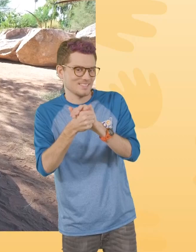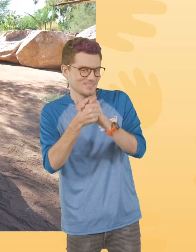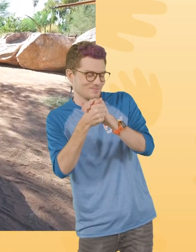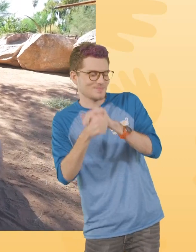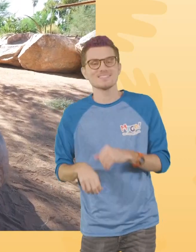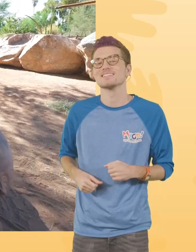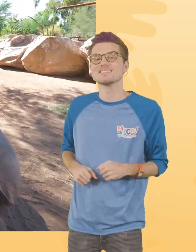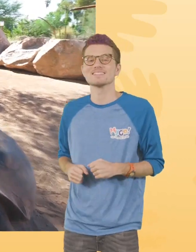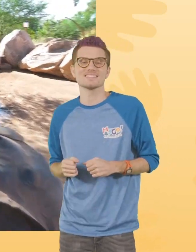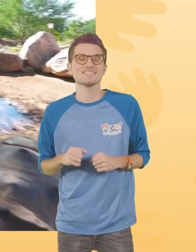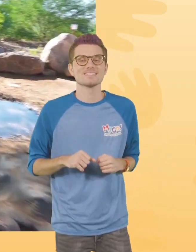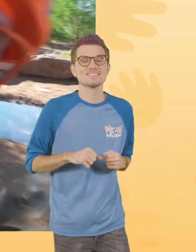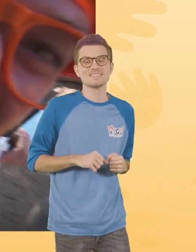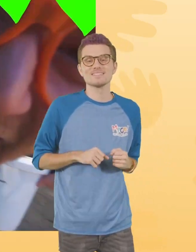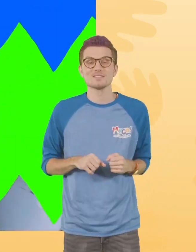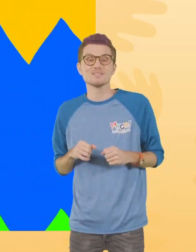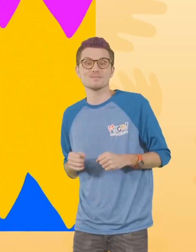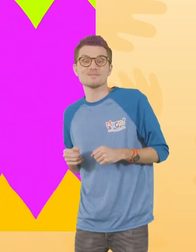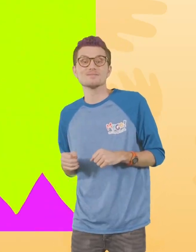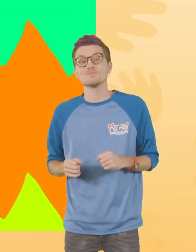the tortoises, yeah.